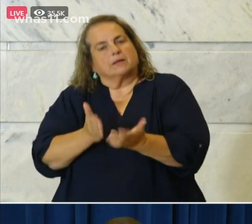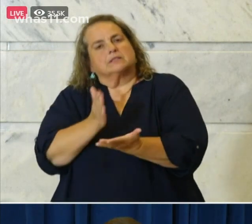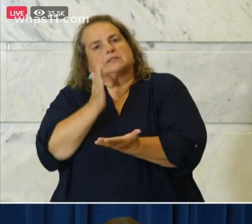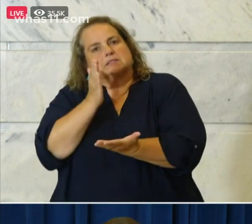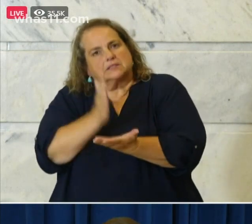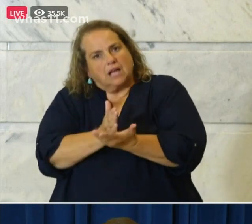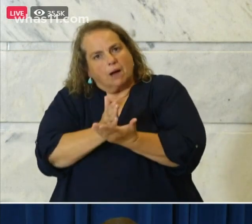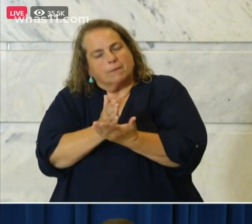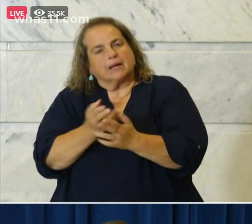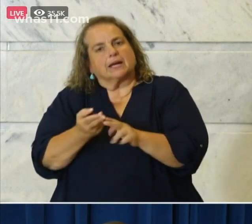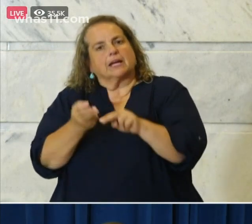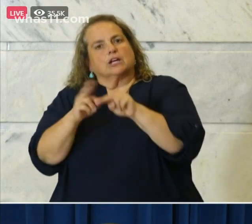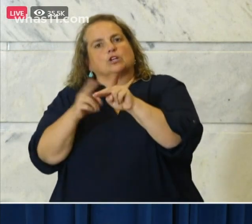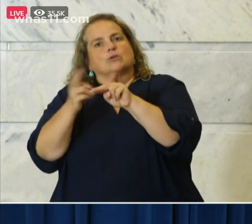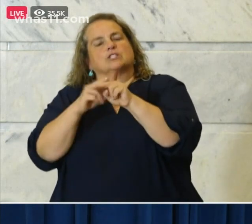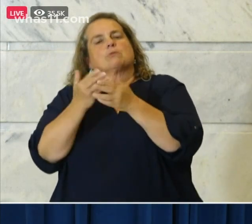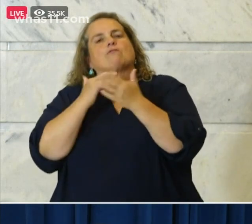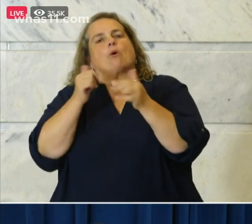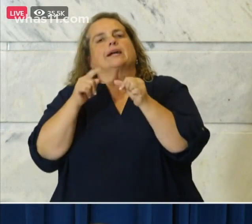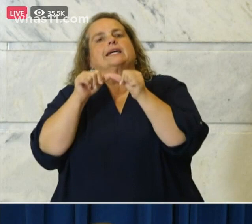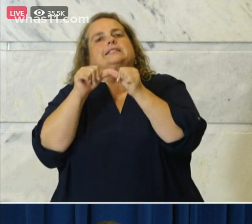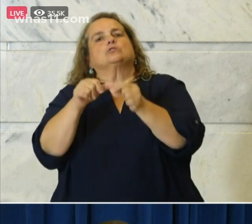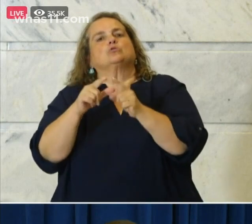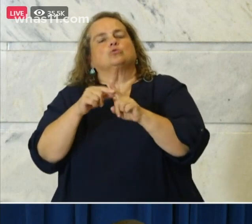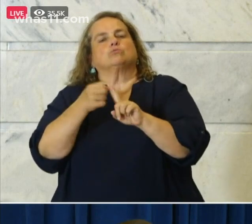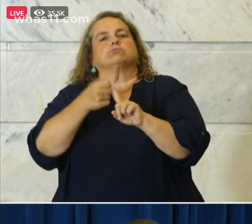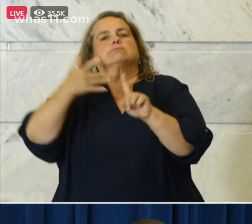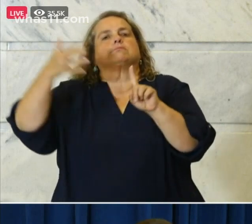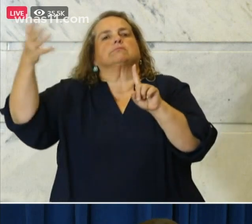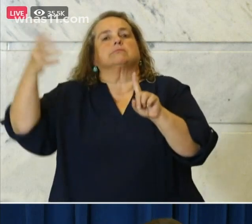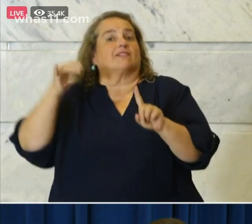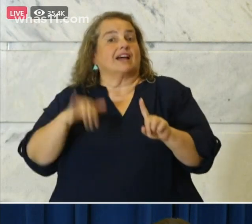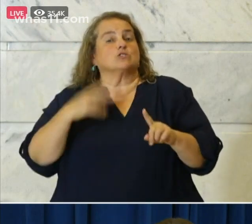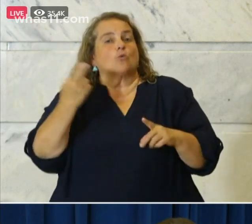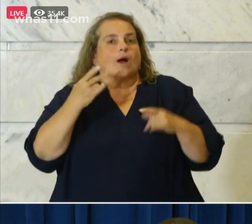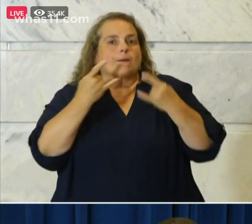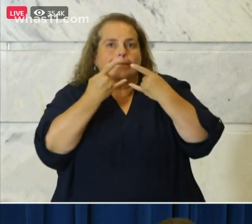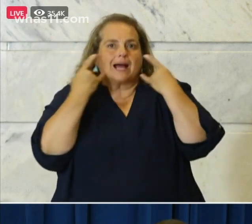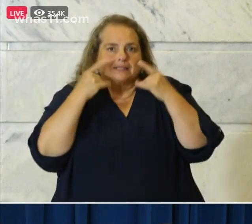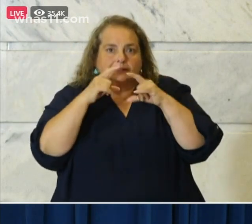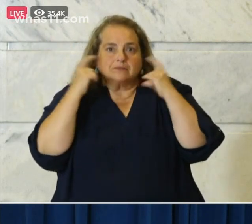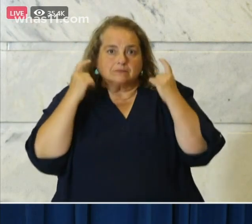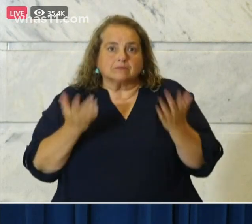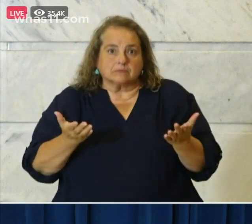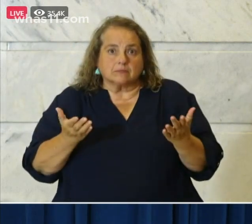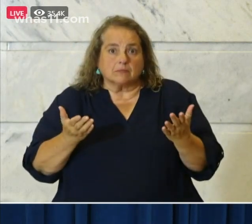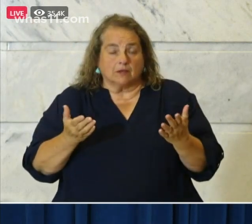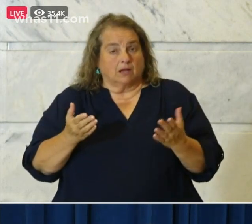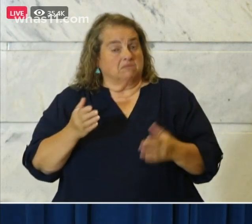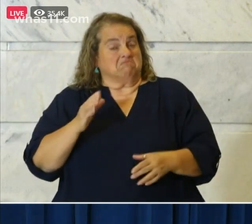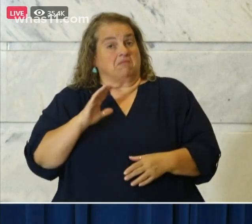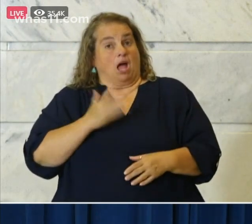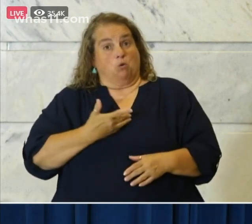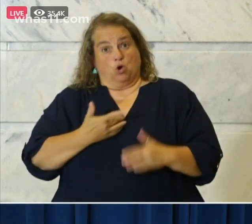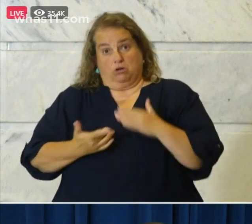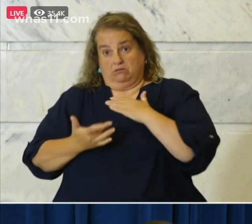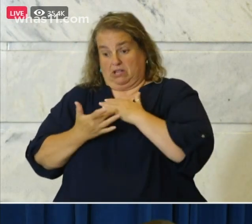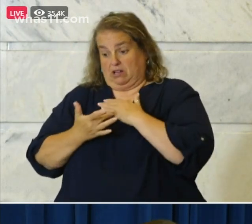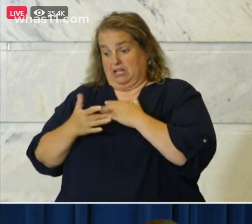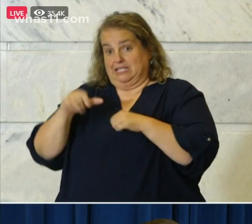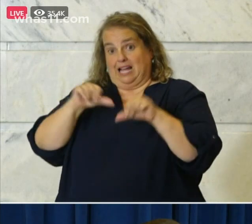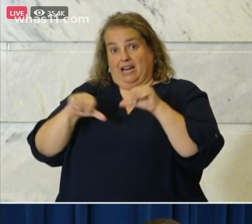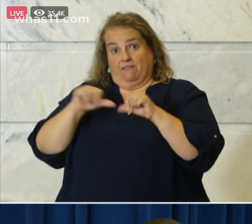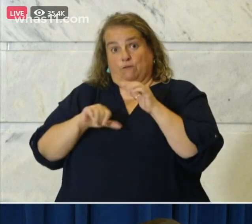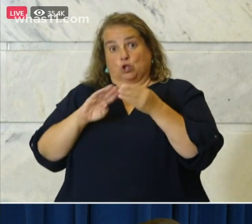an increase before it continues to escalate? And that's to wear masks. Here's what the scientific community says